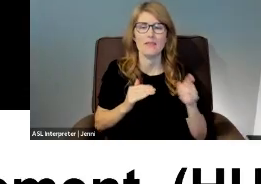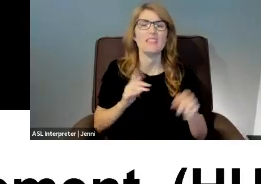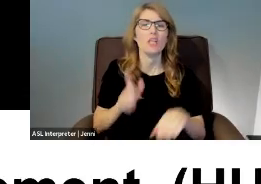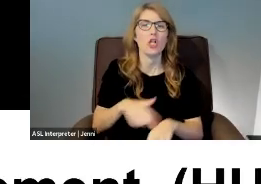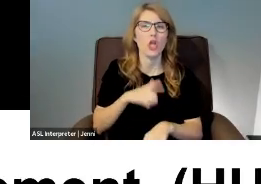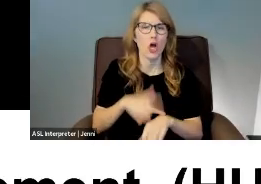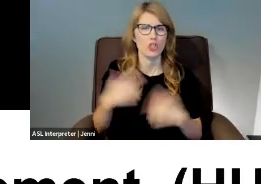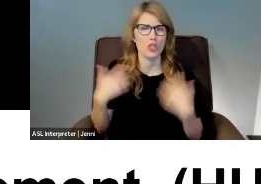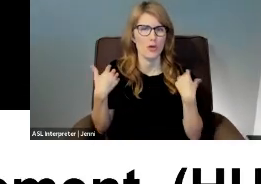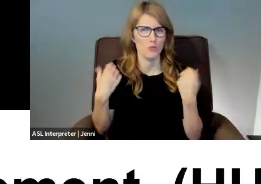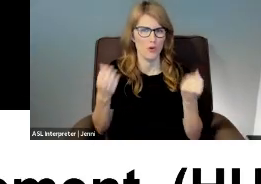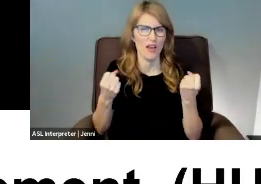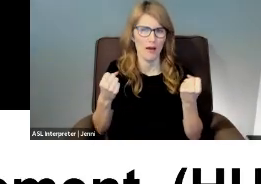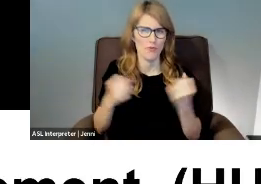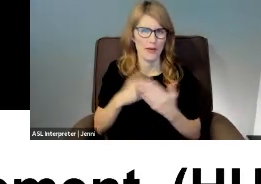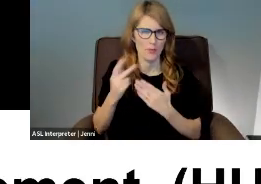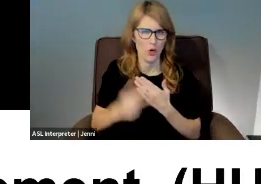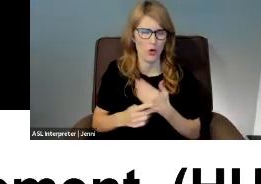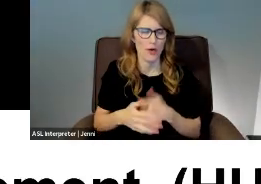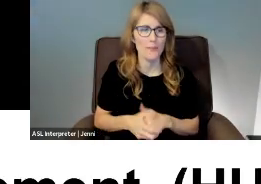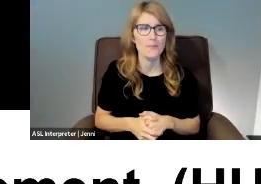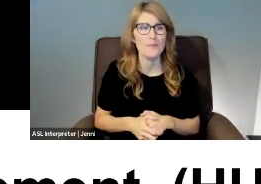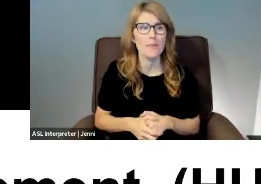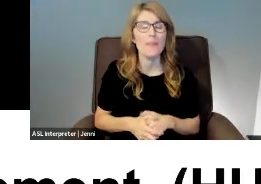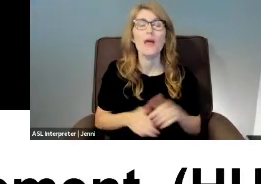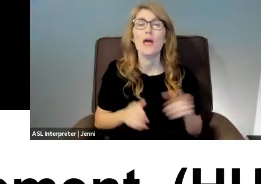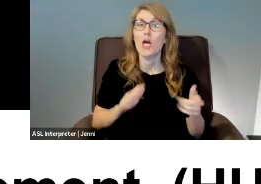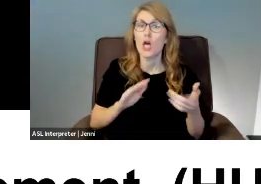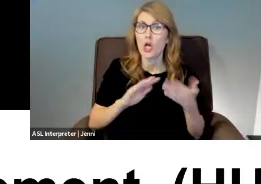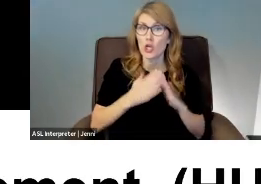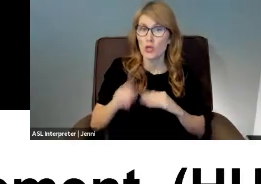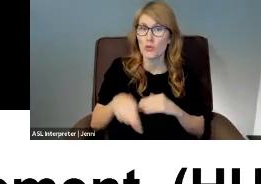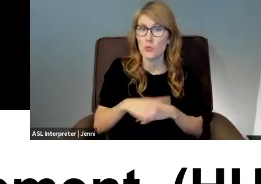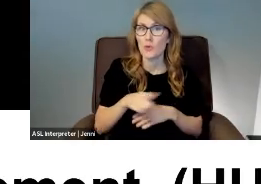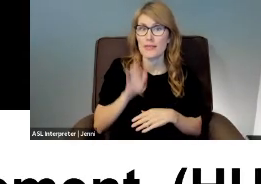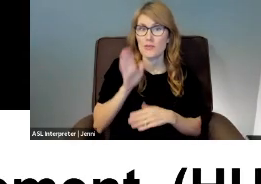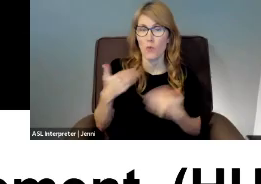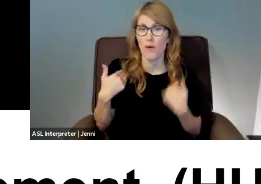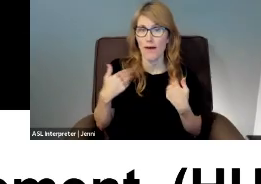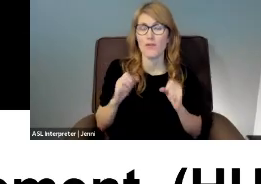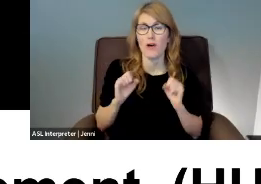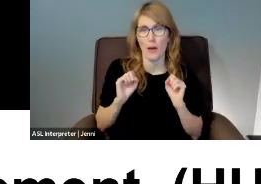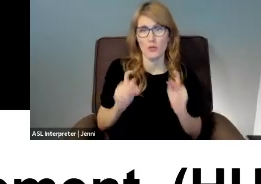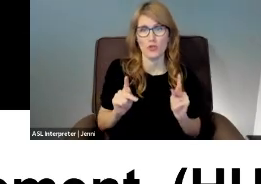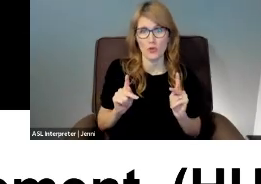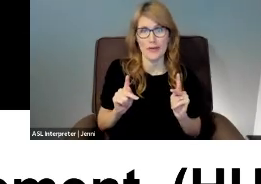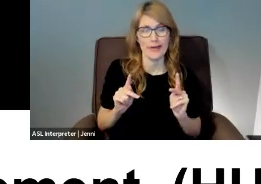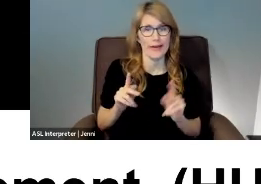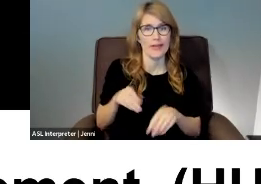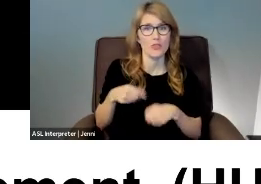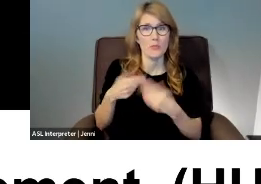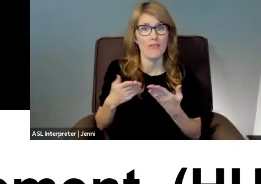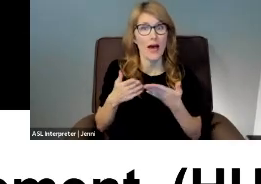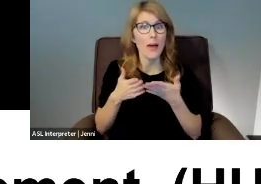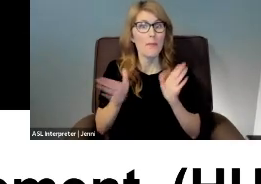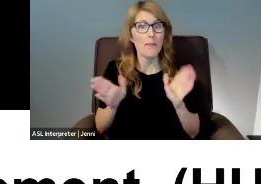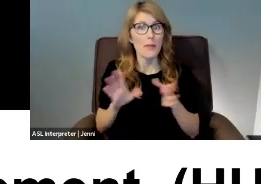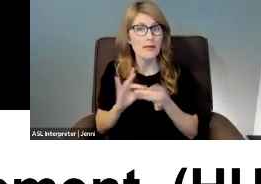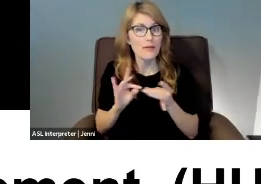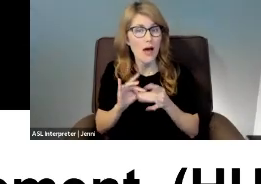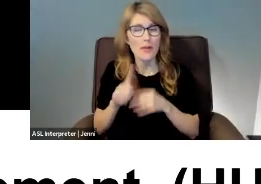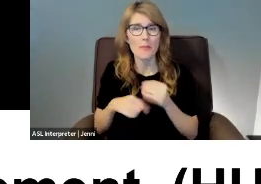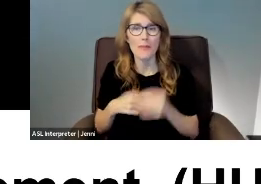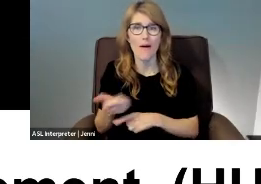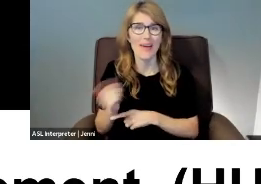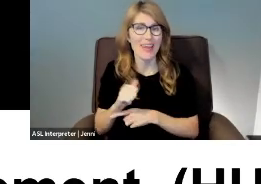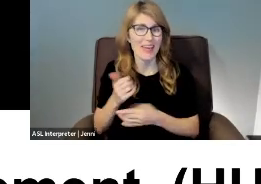long-term recovery program. And communities will have an opportunity to provide public comment on any